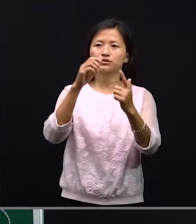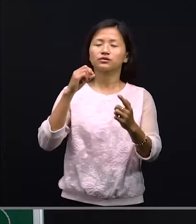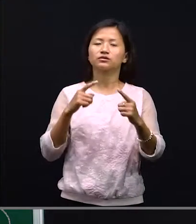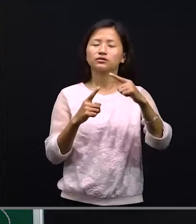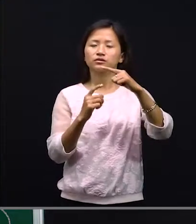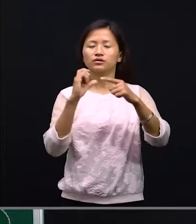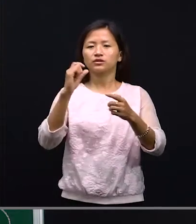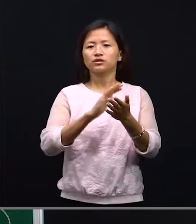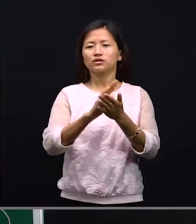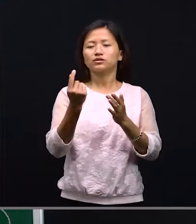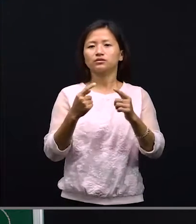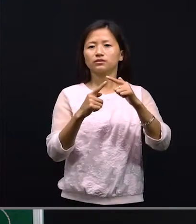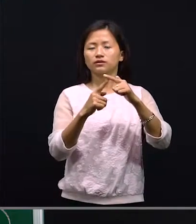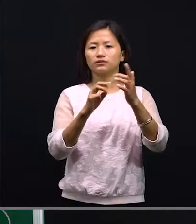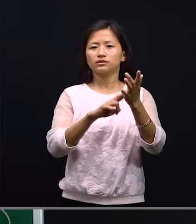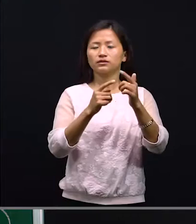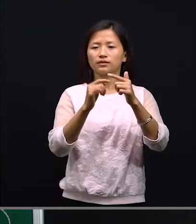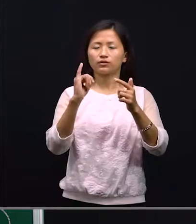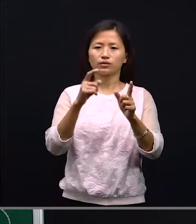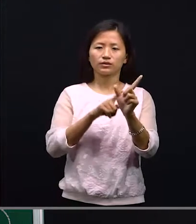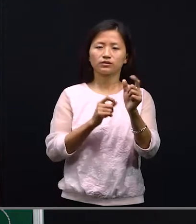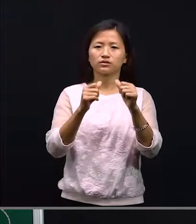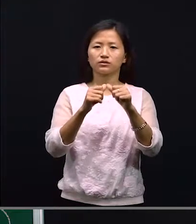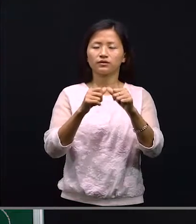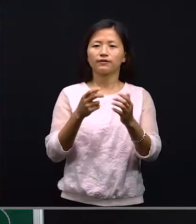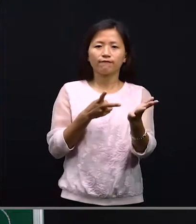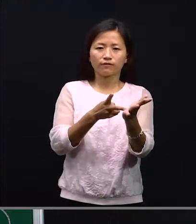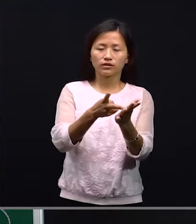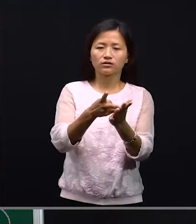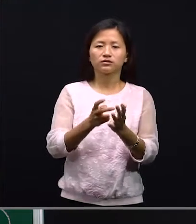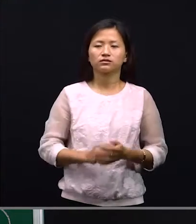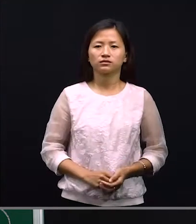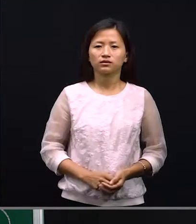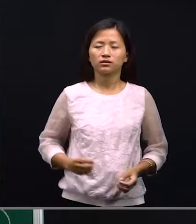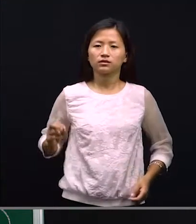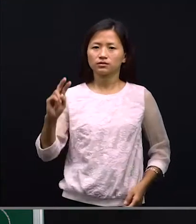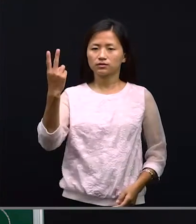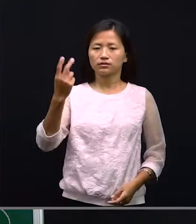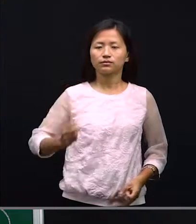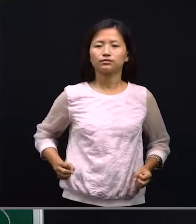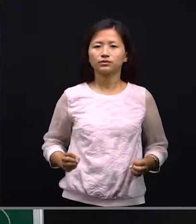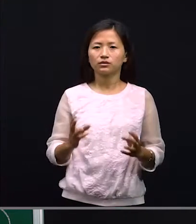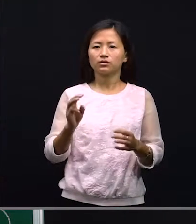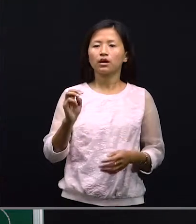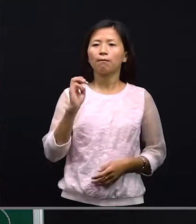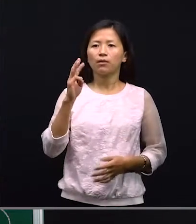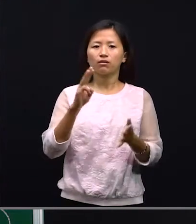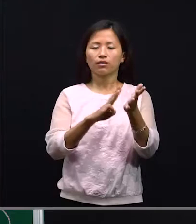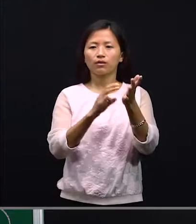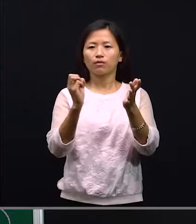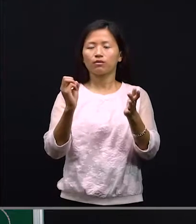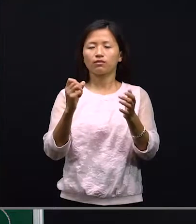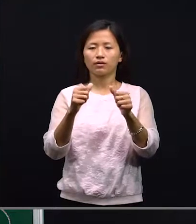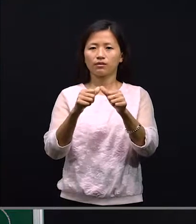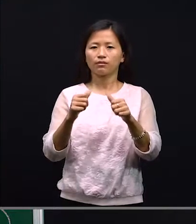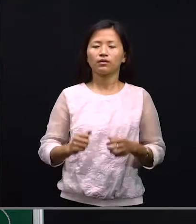Changtongya village. All right, then the second one, okay, the second one is, it begins from Mao. Okay, it begins